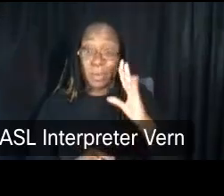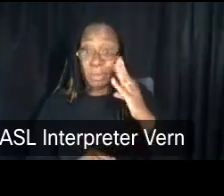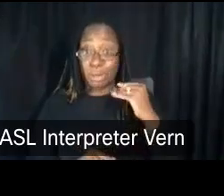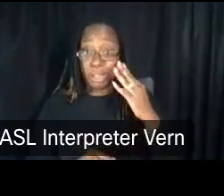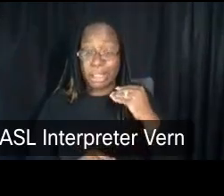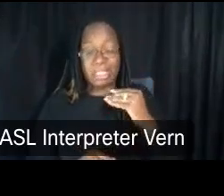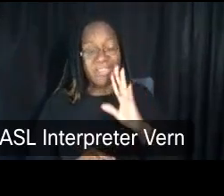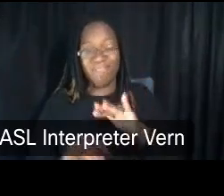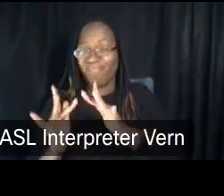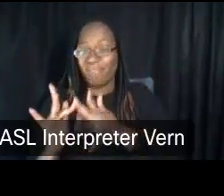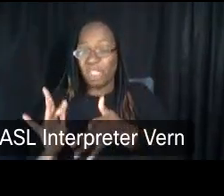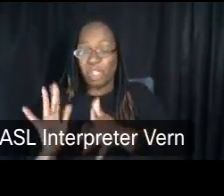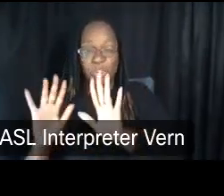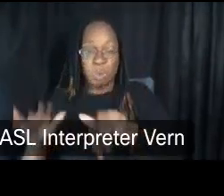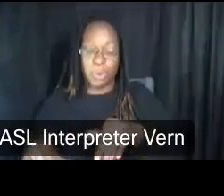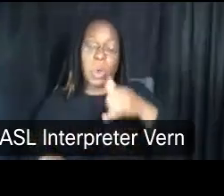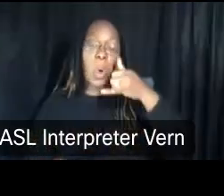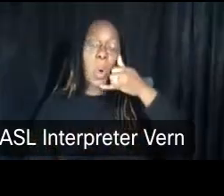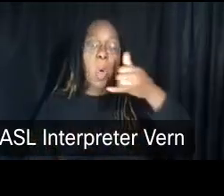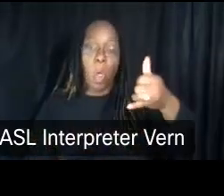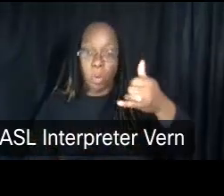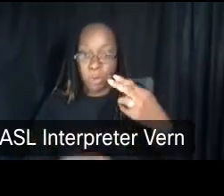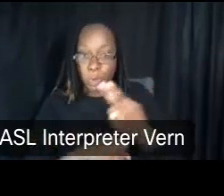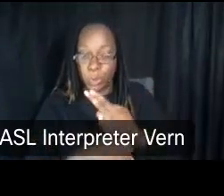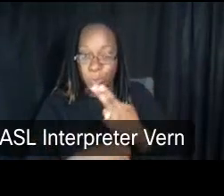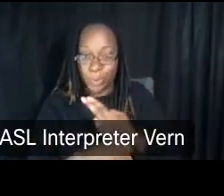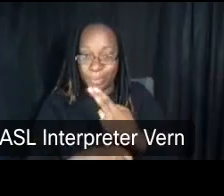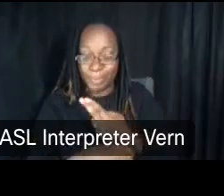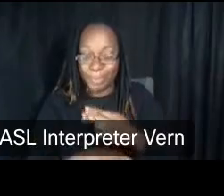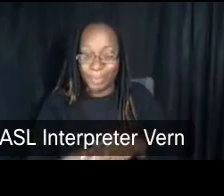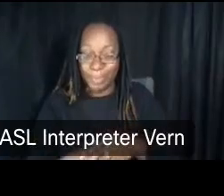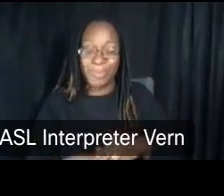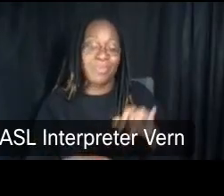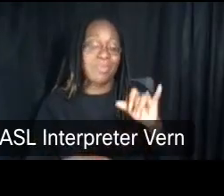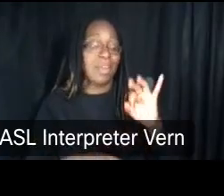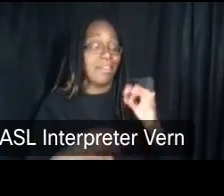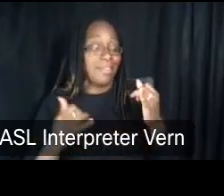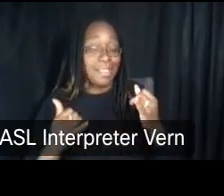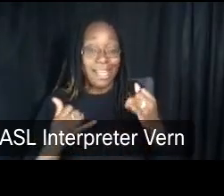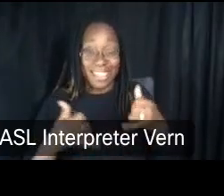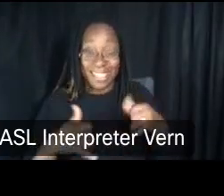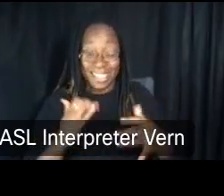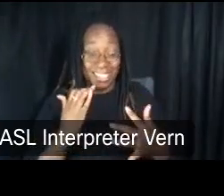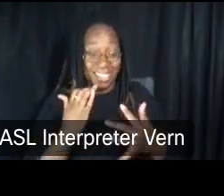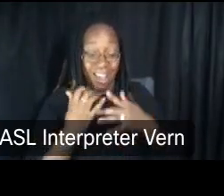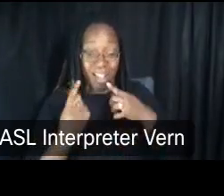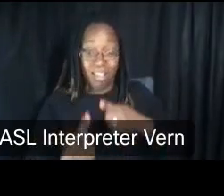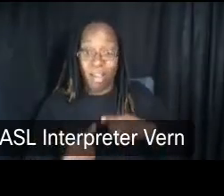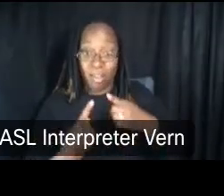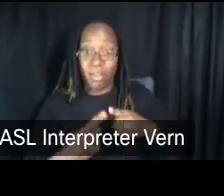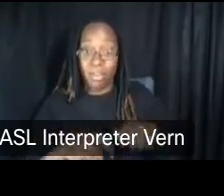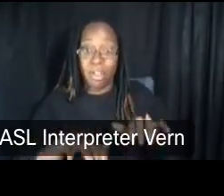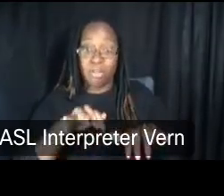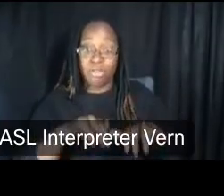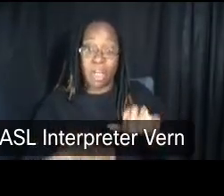audio connection. If you're experiencing technical difficulties, you can directly chat Carla Alegria, Project